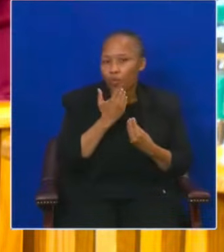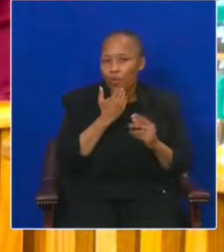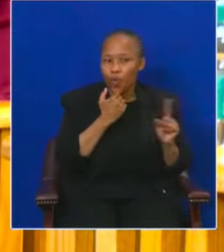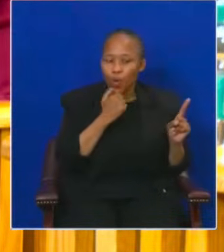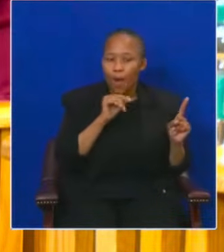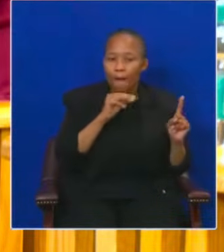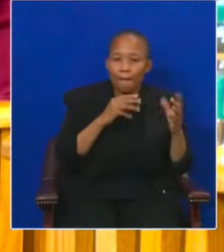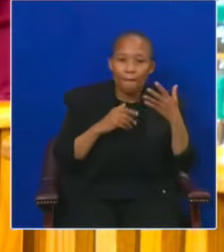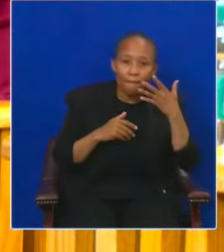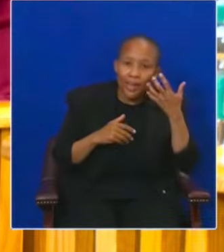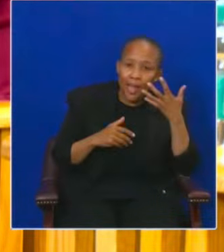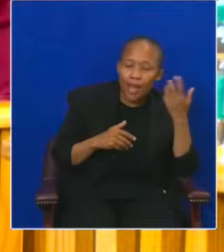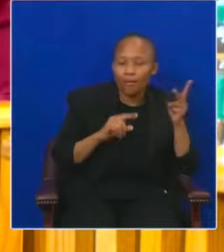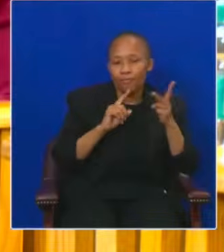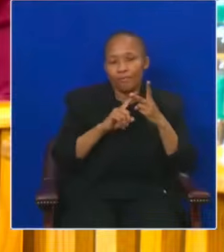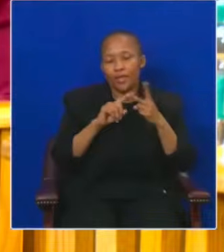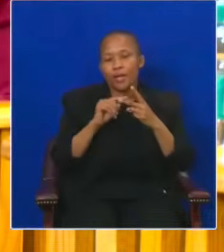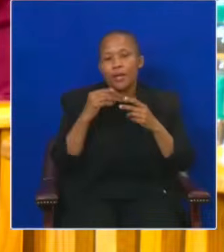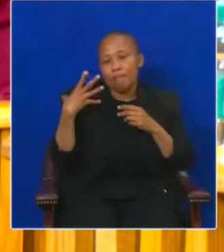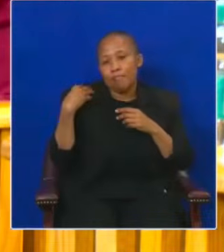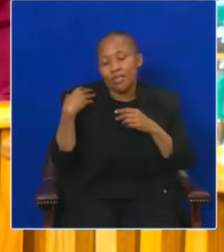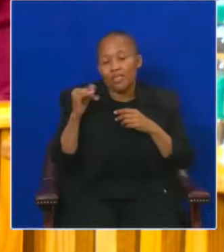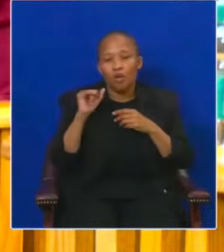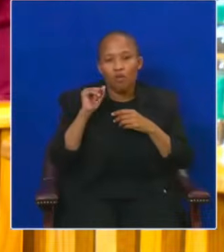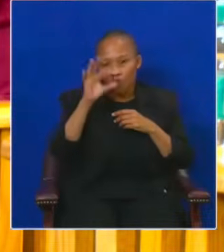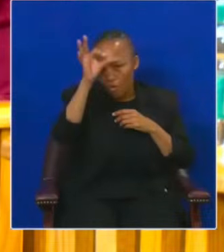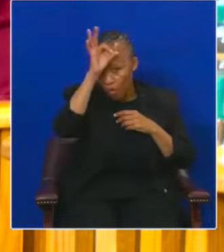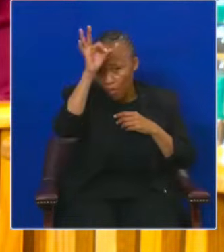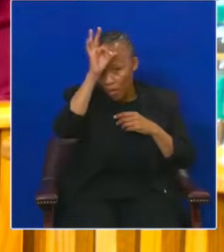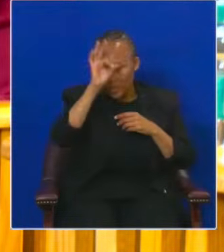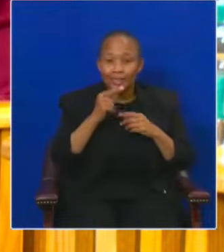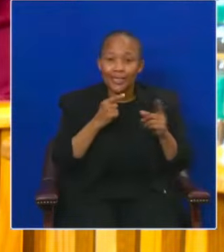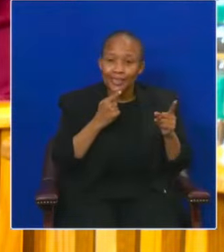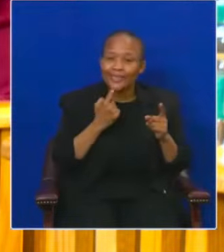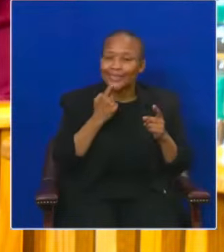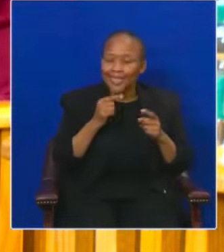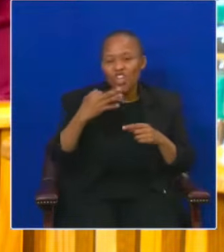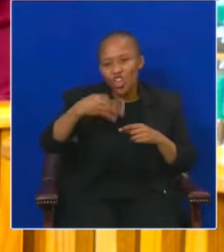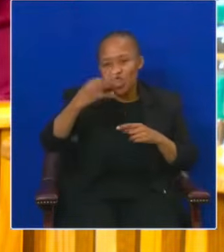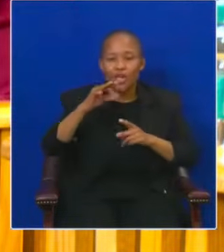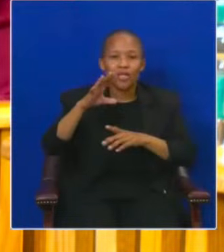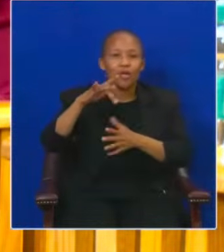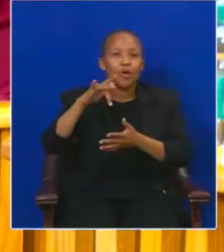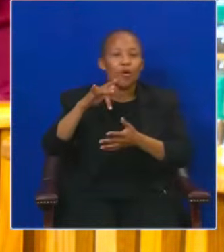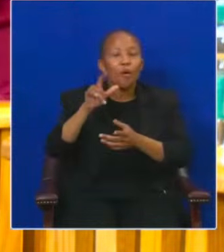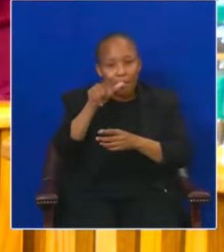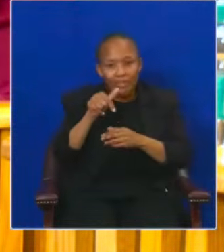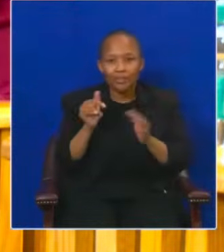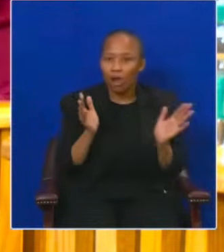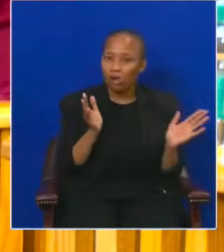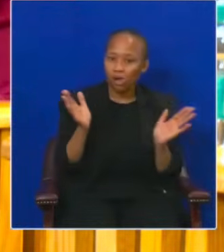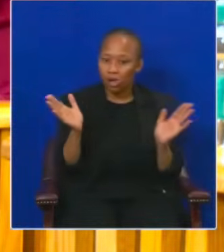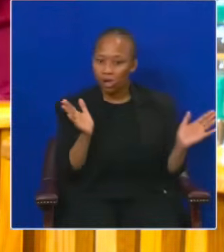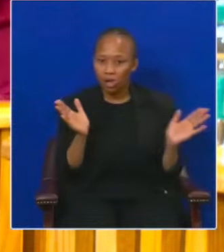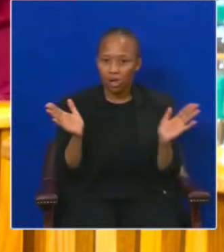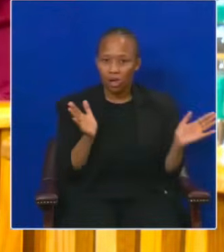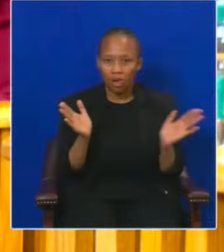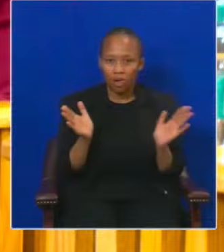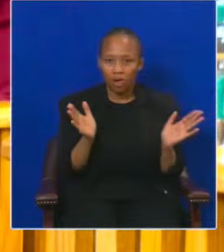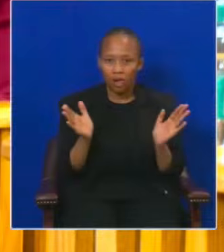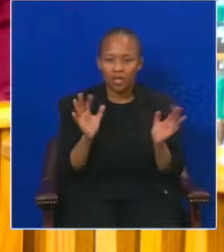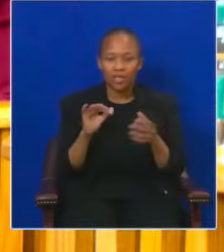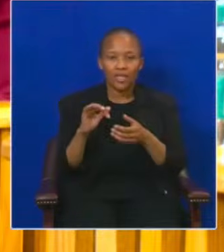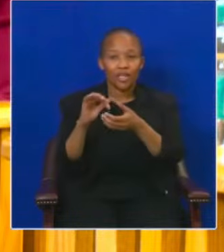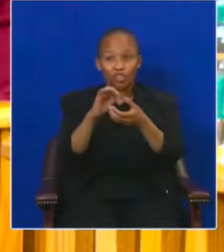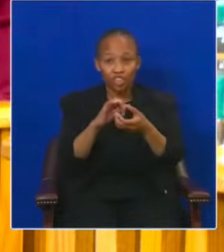were facilitated by a third-party associate to the minister. Do you now